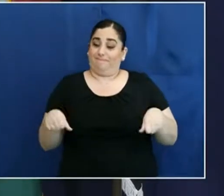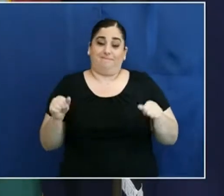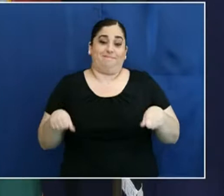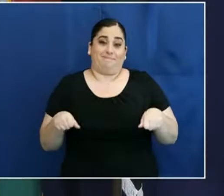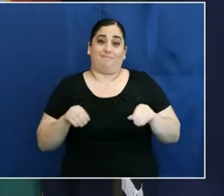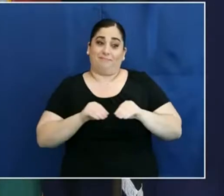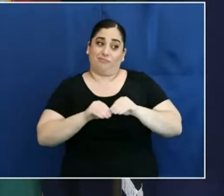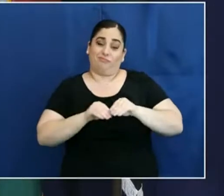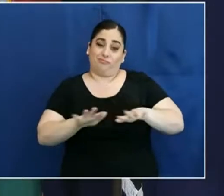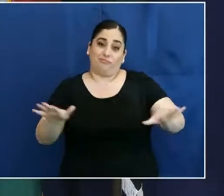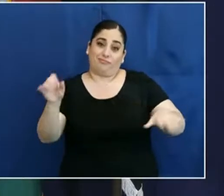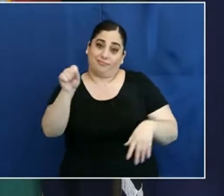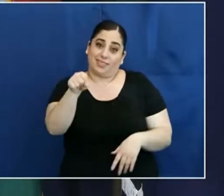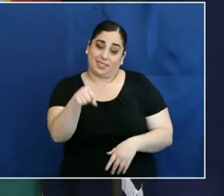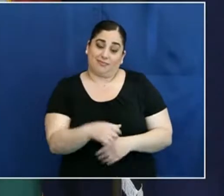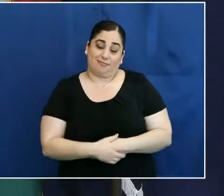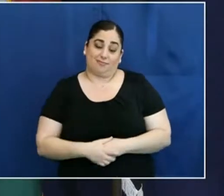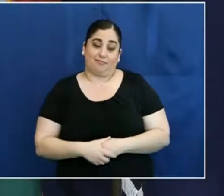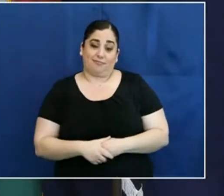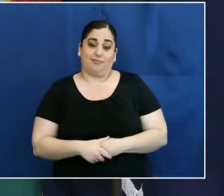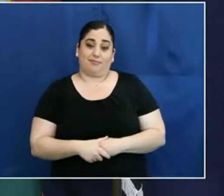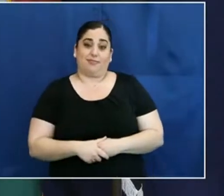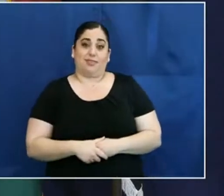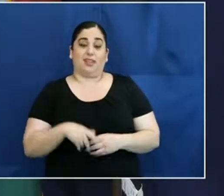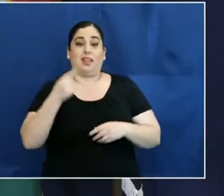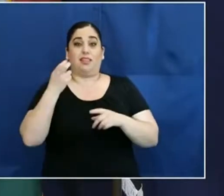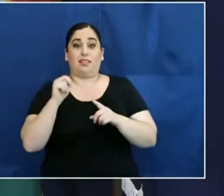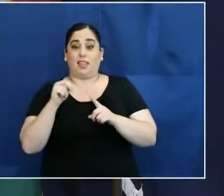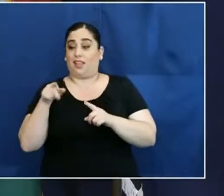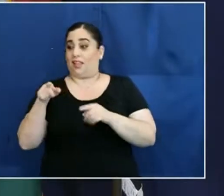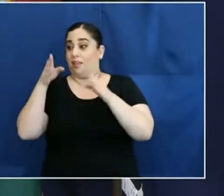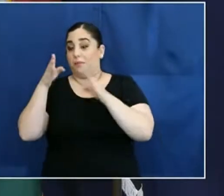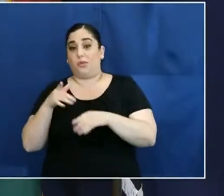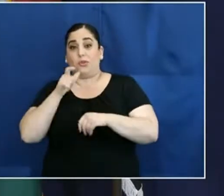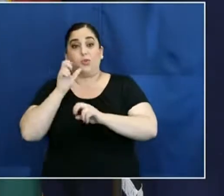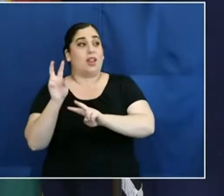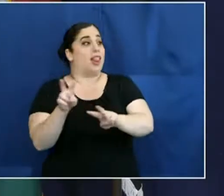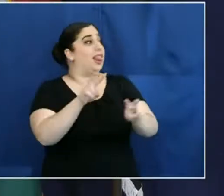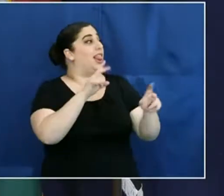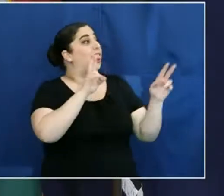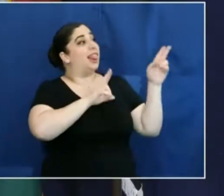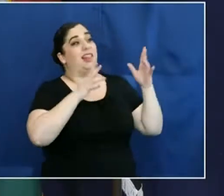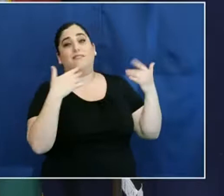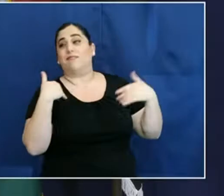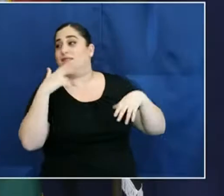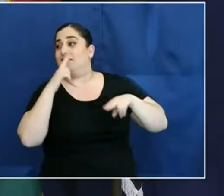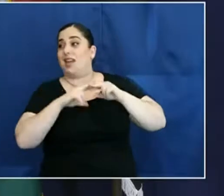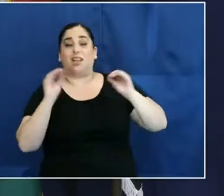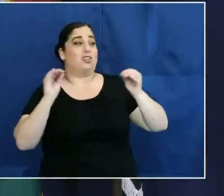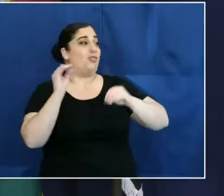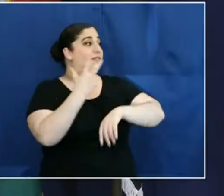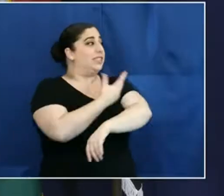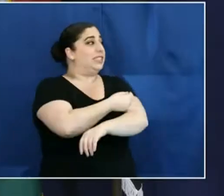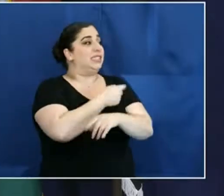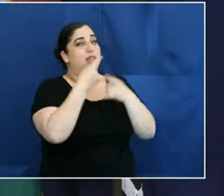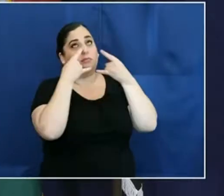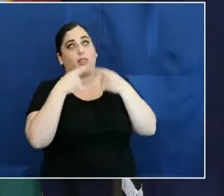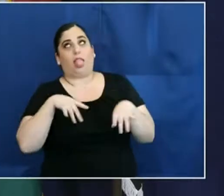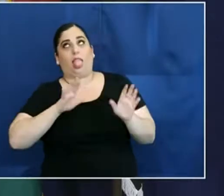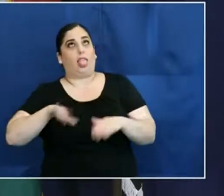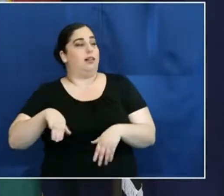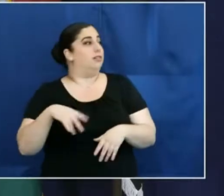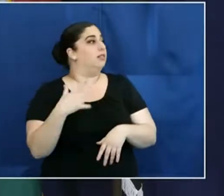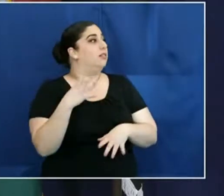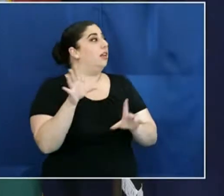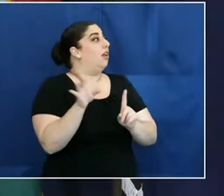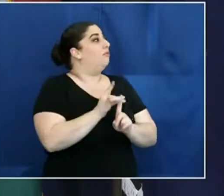become infected, come back home and infect others. So obviously, we are obviously concerned about this type